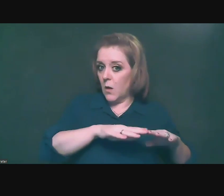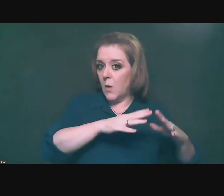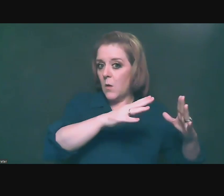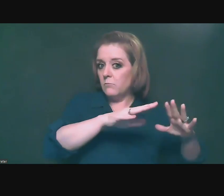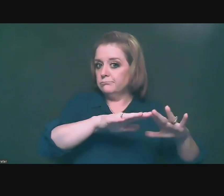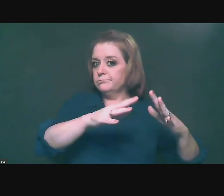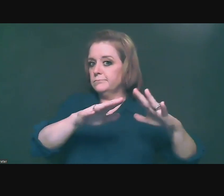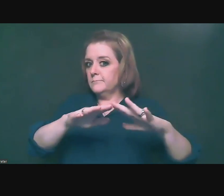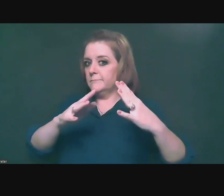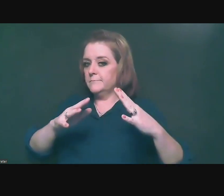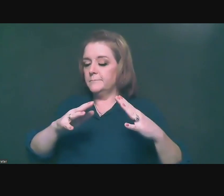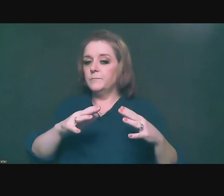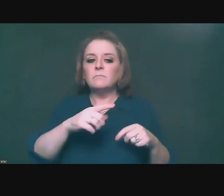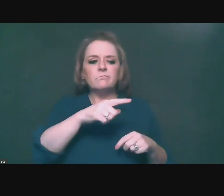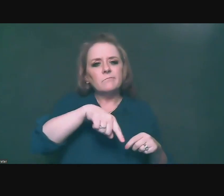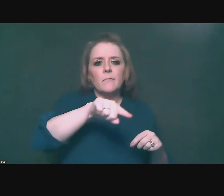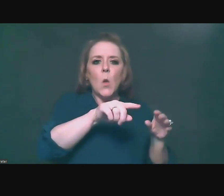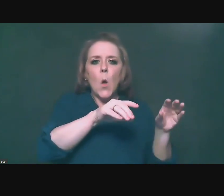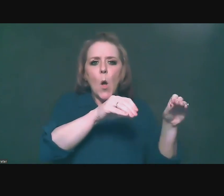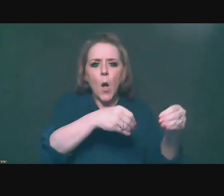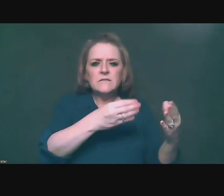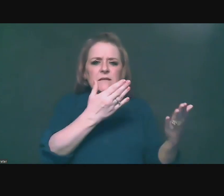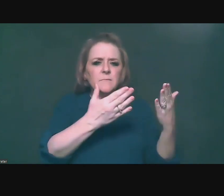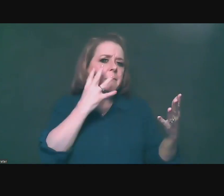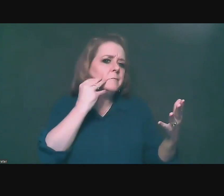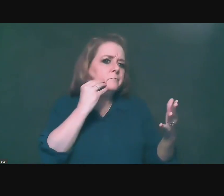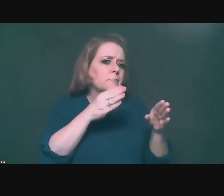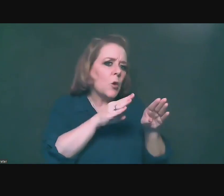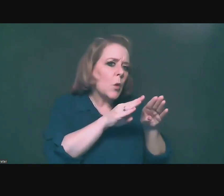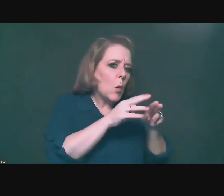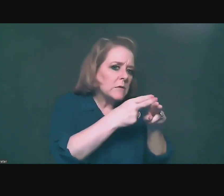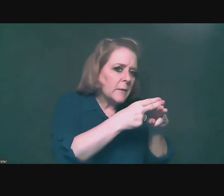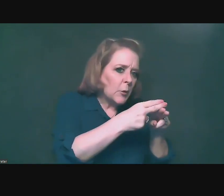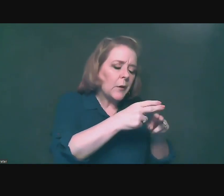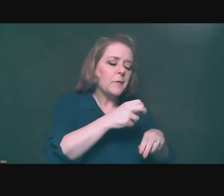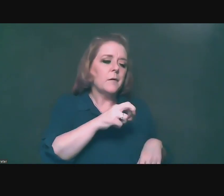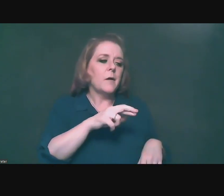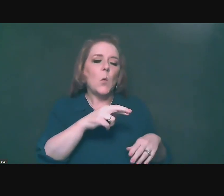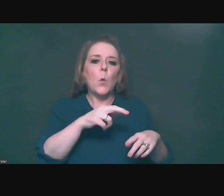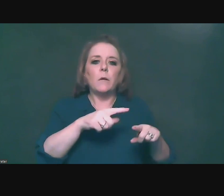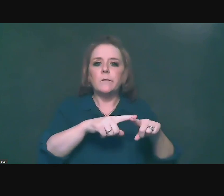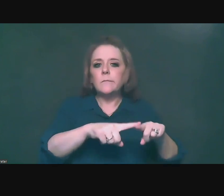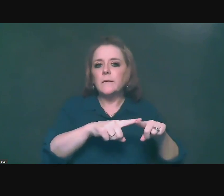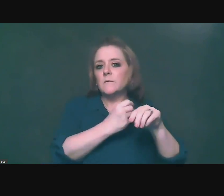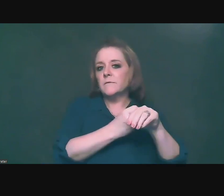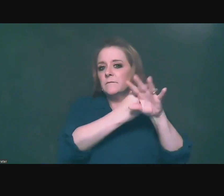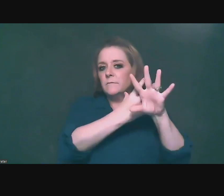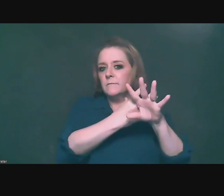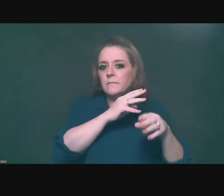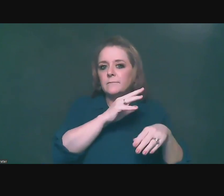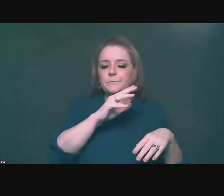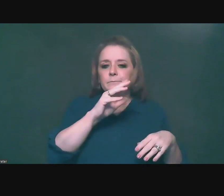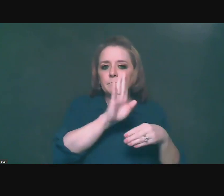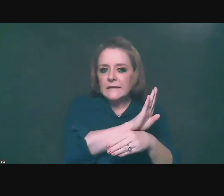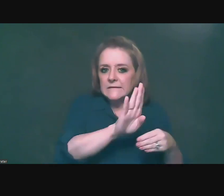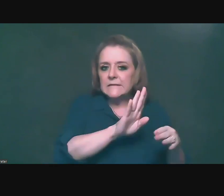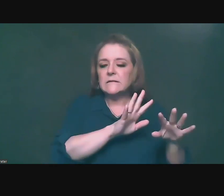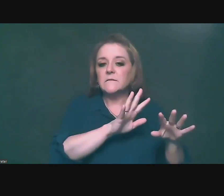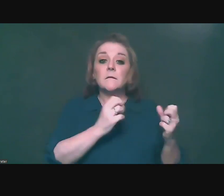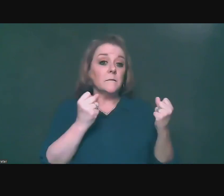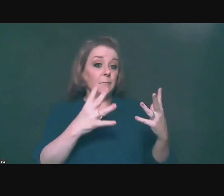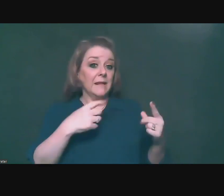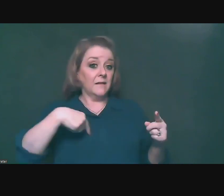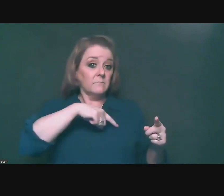either temporarily closed, doing virtual government. Many of our employees have been working